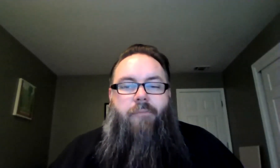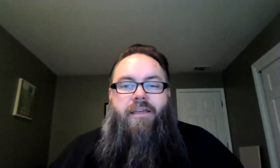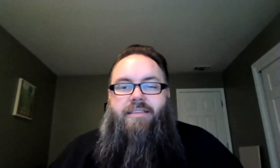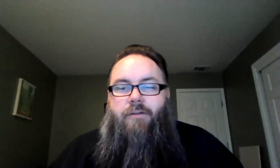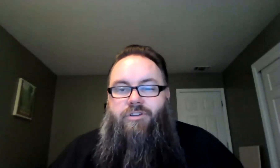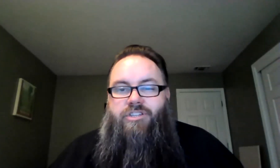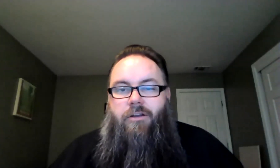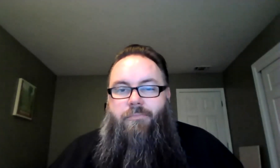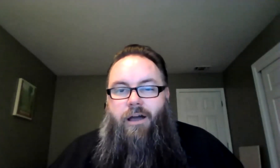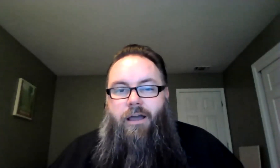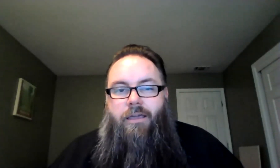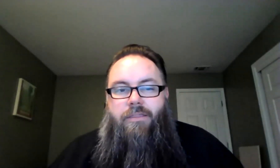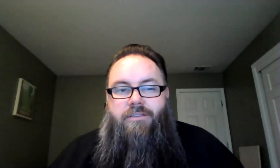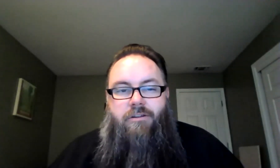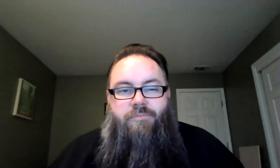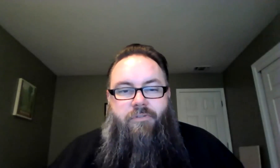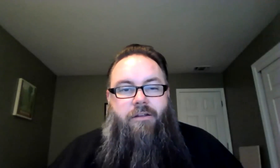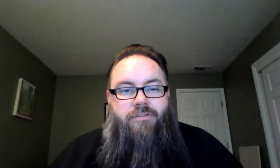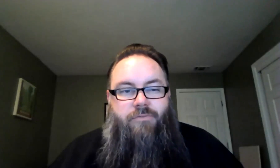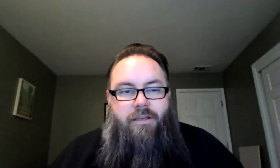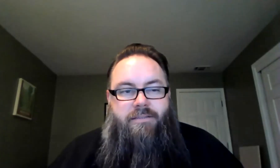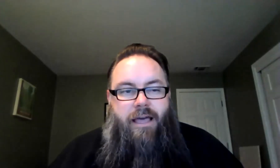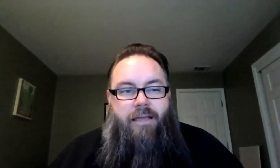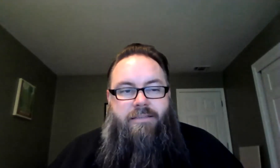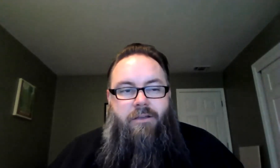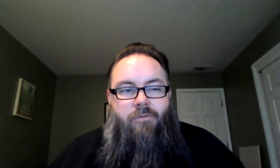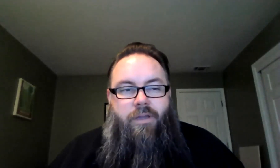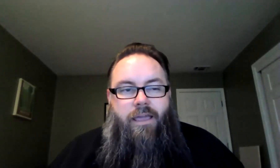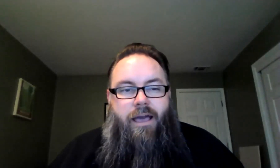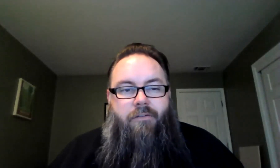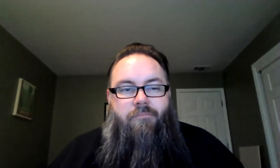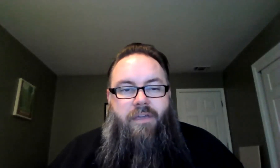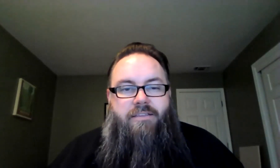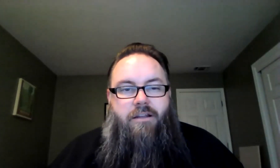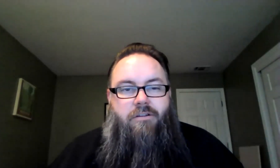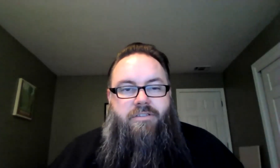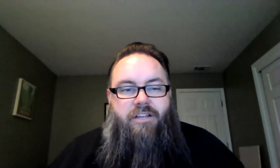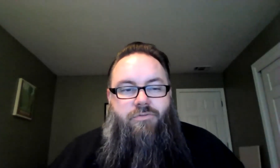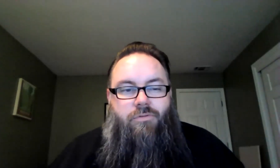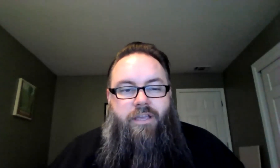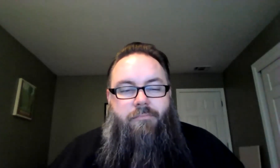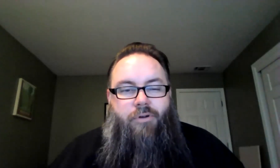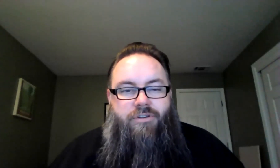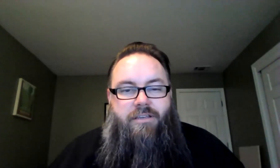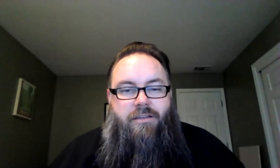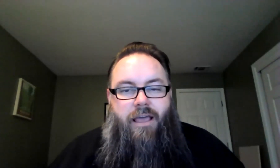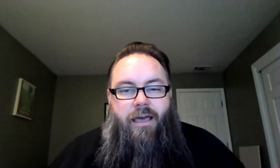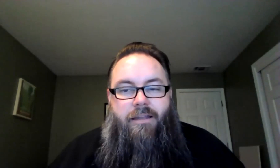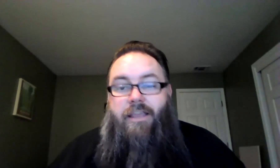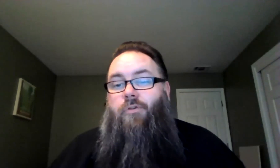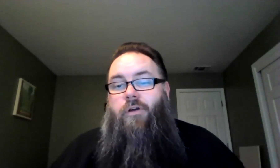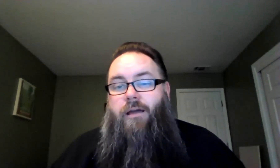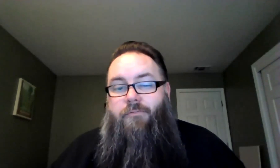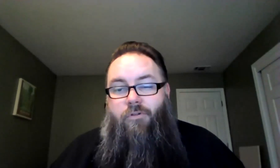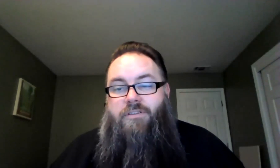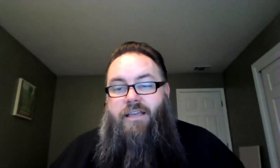And the comments that were shared by the service providers was that we have meetings that are scheduled in person at